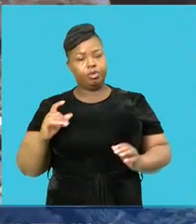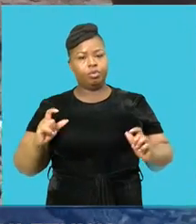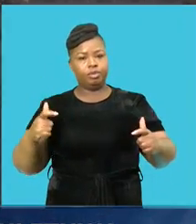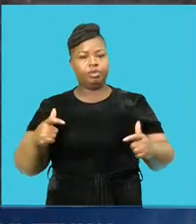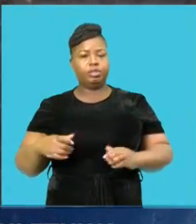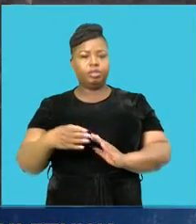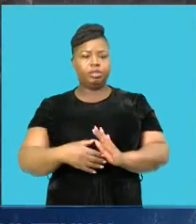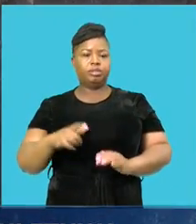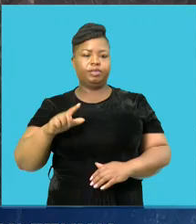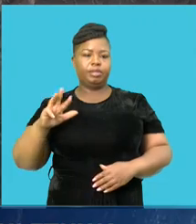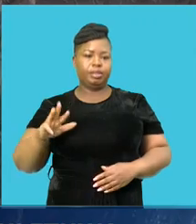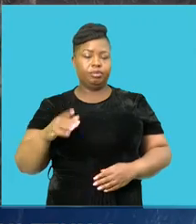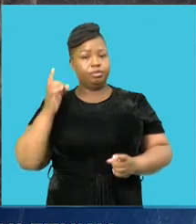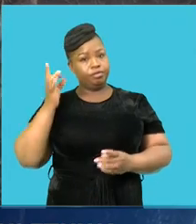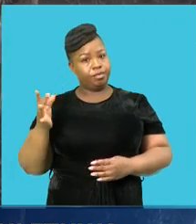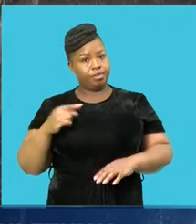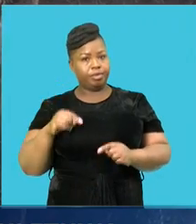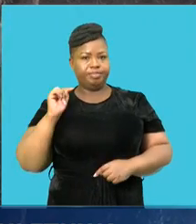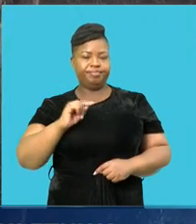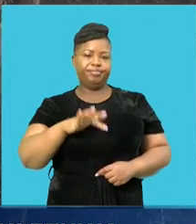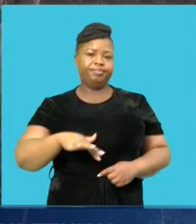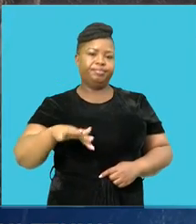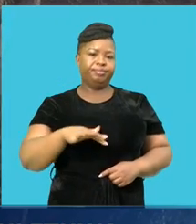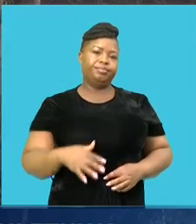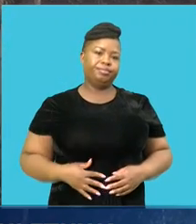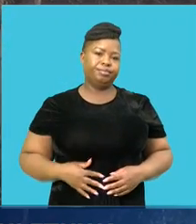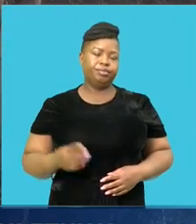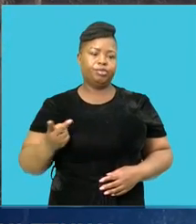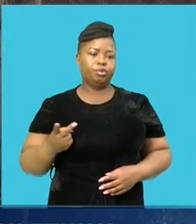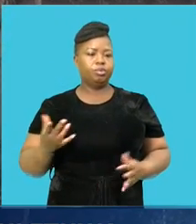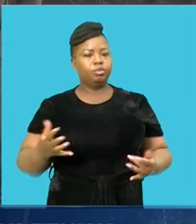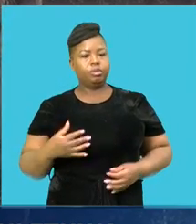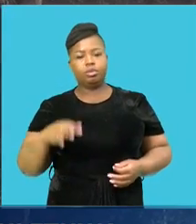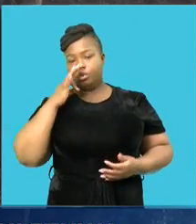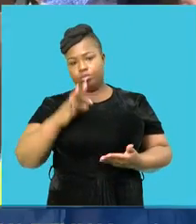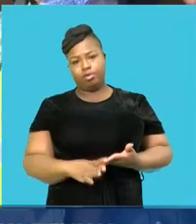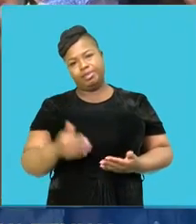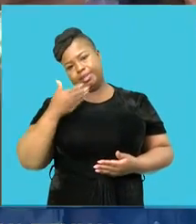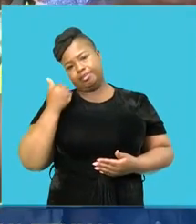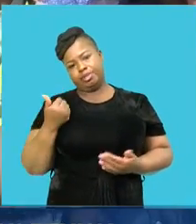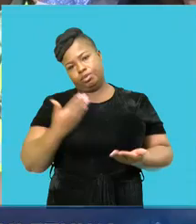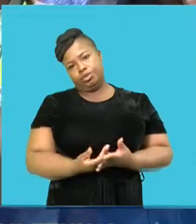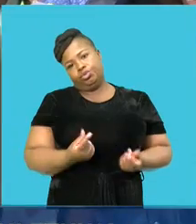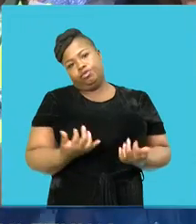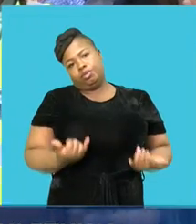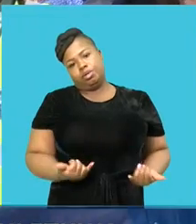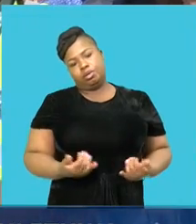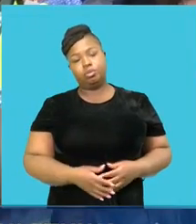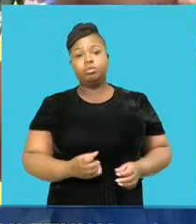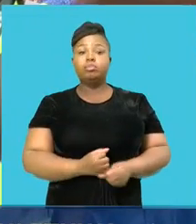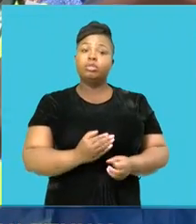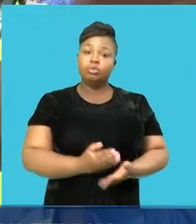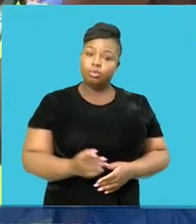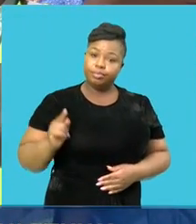section 79 to inform them about this area, and then we have obviously promised them that that's the best that we can do from our side to make sure